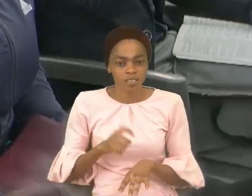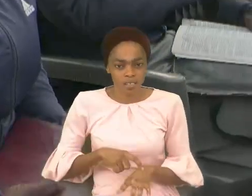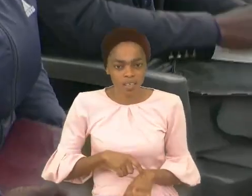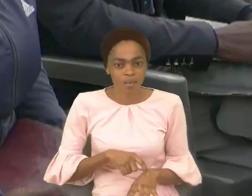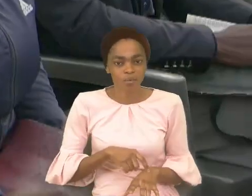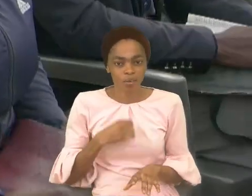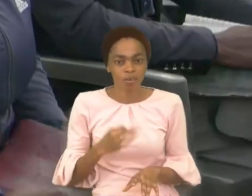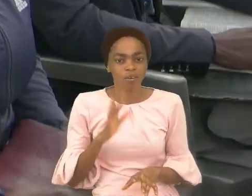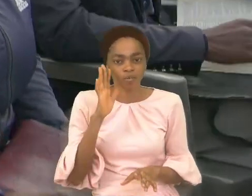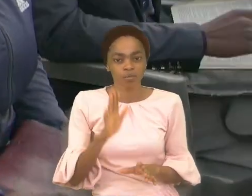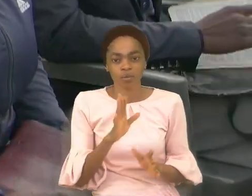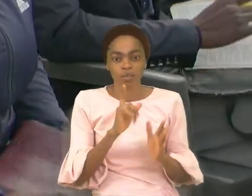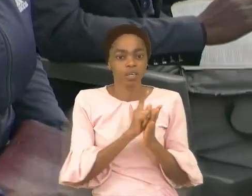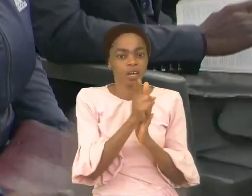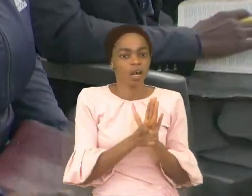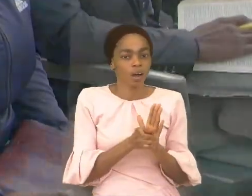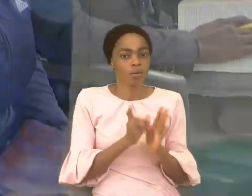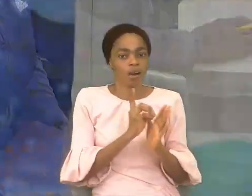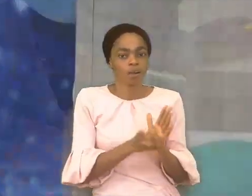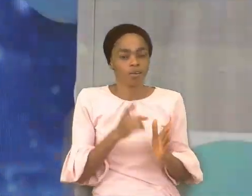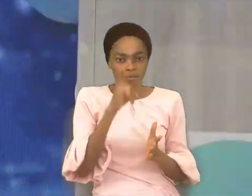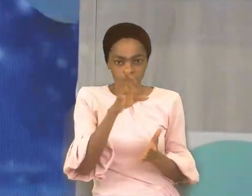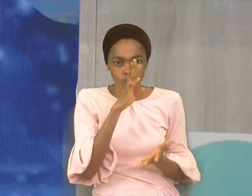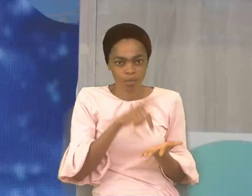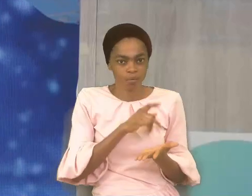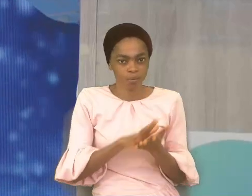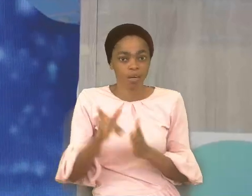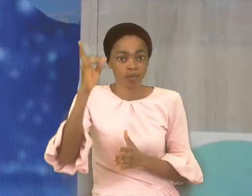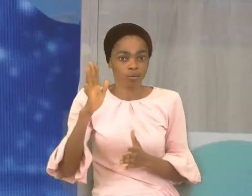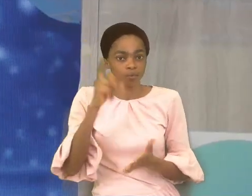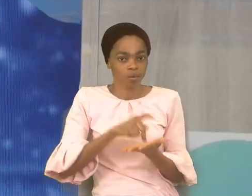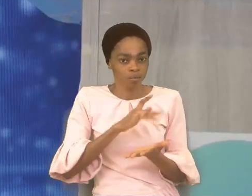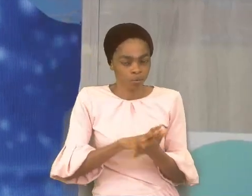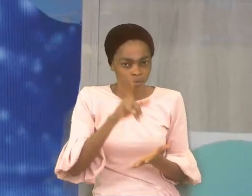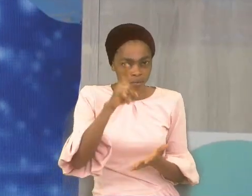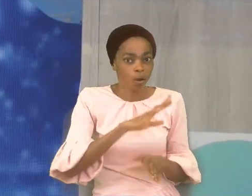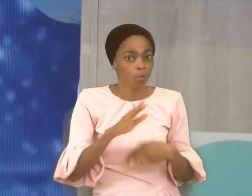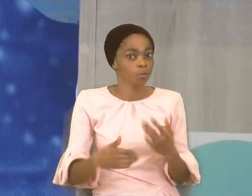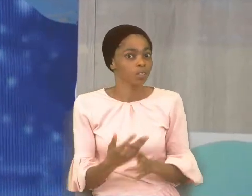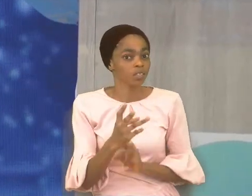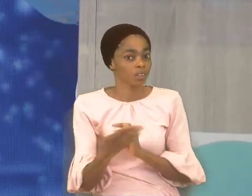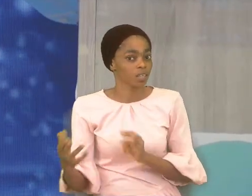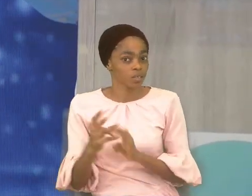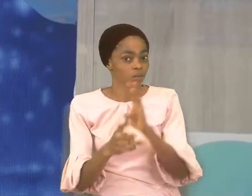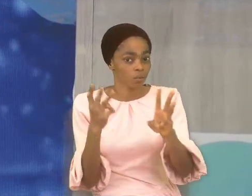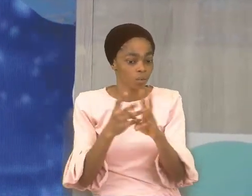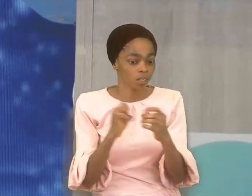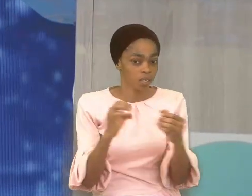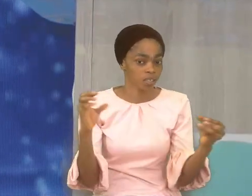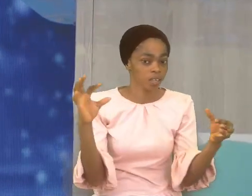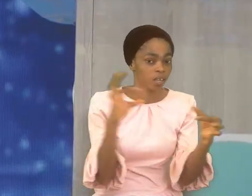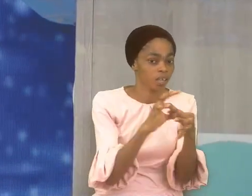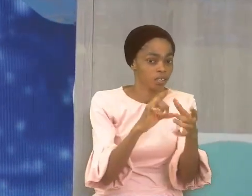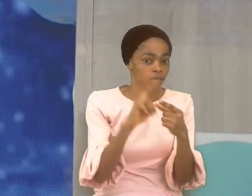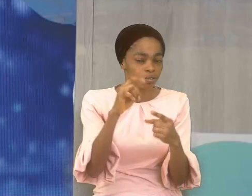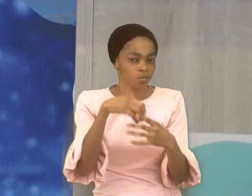all the things of the world still attached to you in your mind, in your heart, all the things of the world that